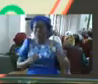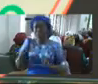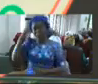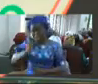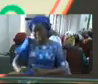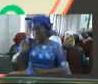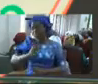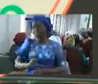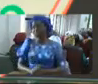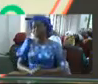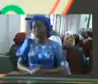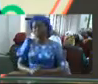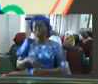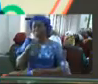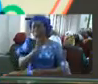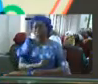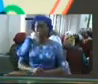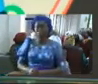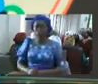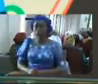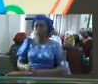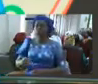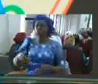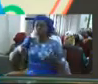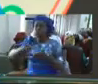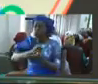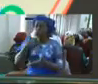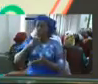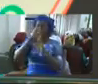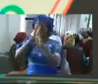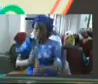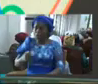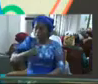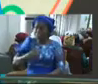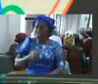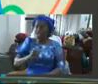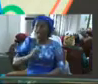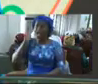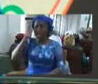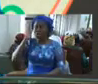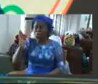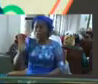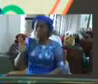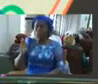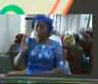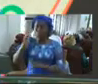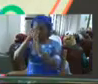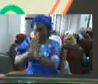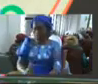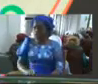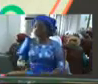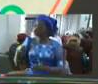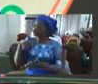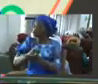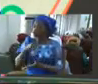He said, because those who honor me, I will honor. And those who would not honor me, I